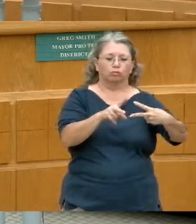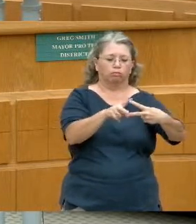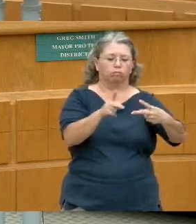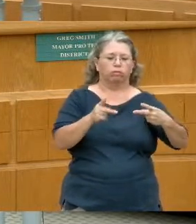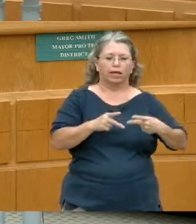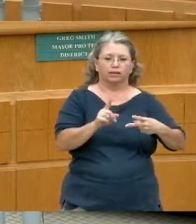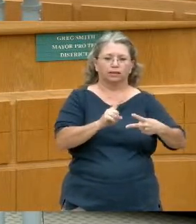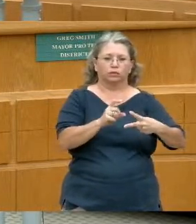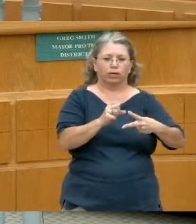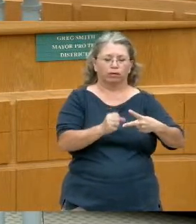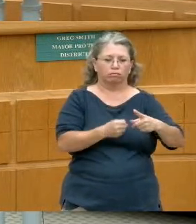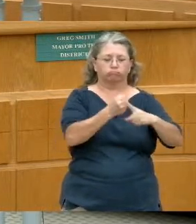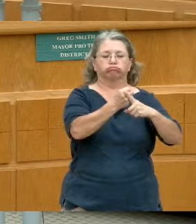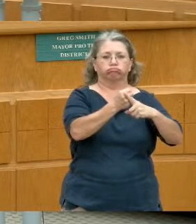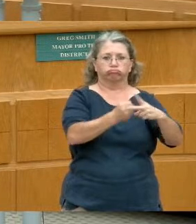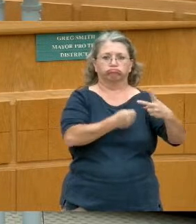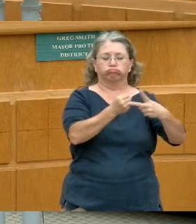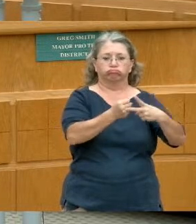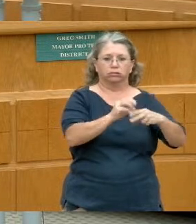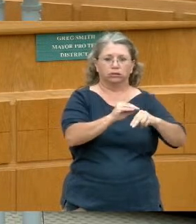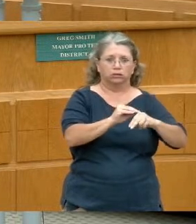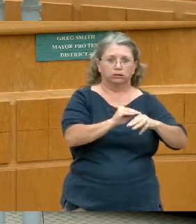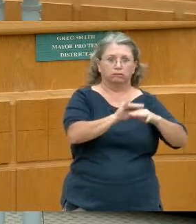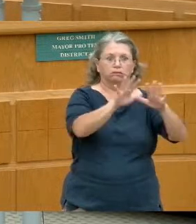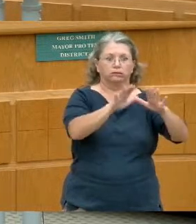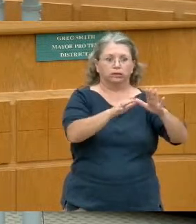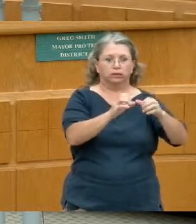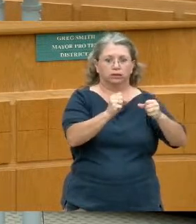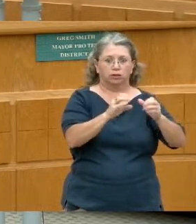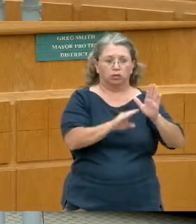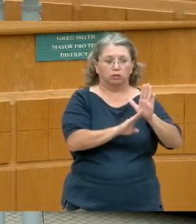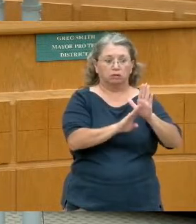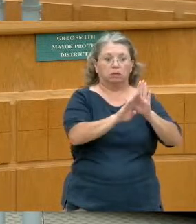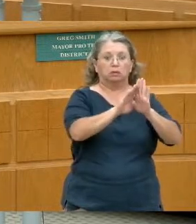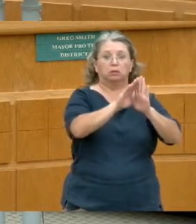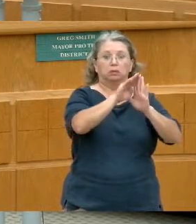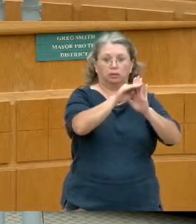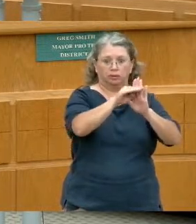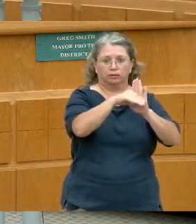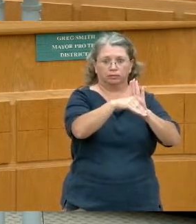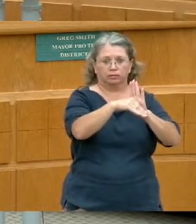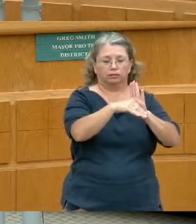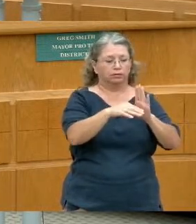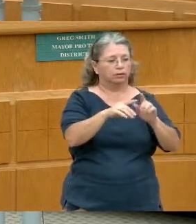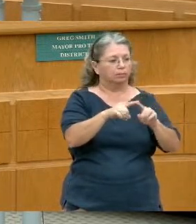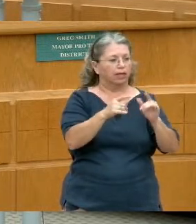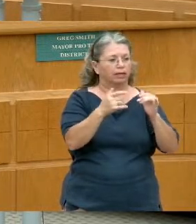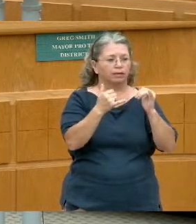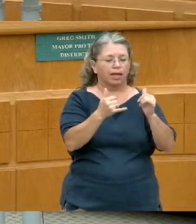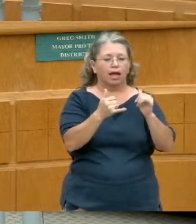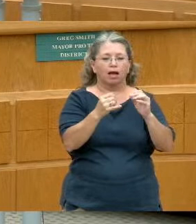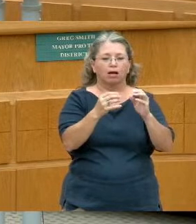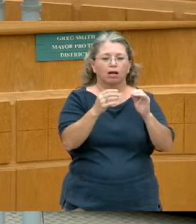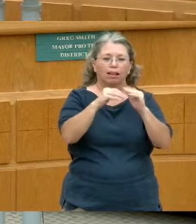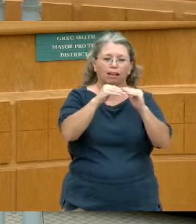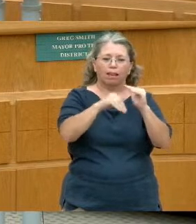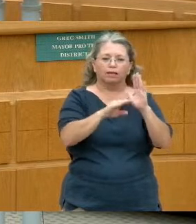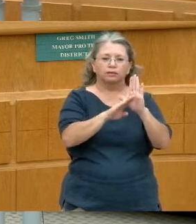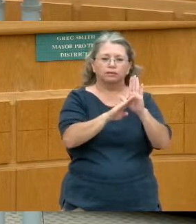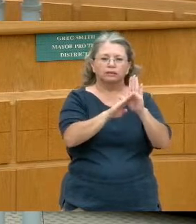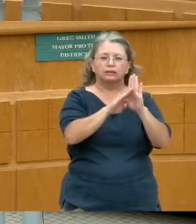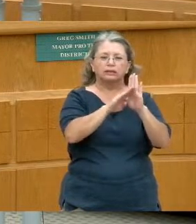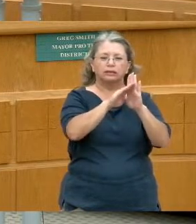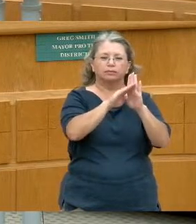a rapid rise in the number of cases. We've been kind of on a more level or a less steep rise, and there's a